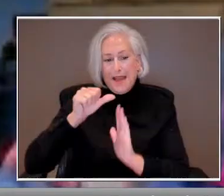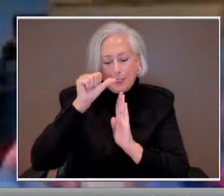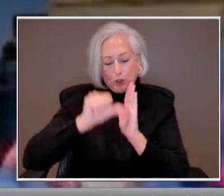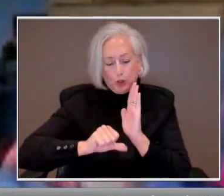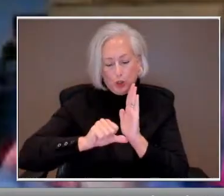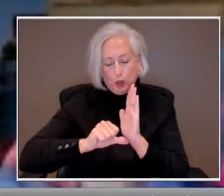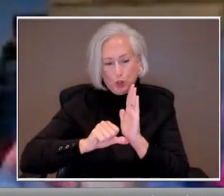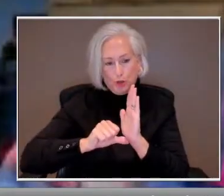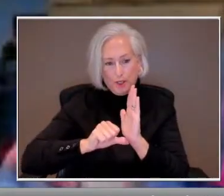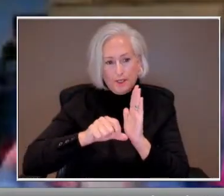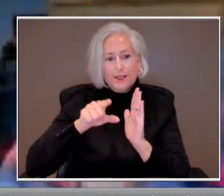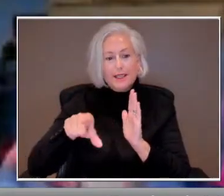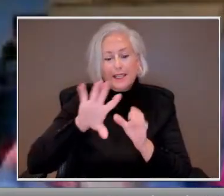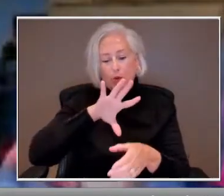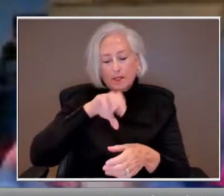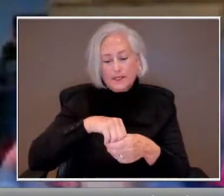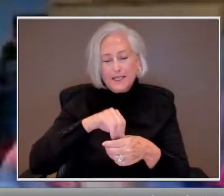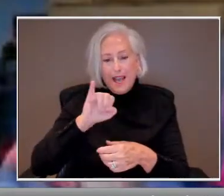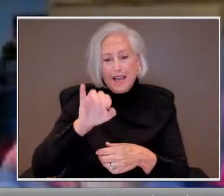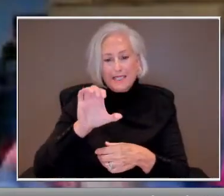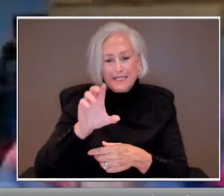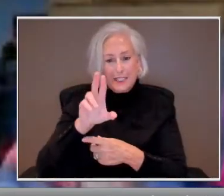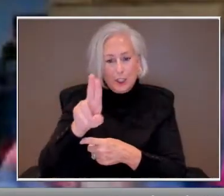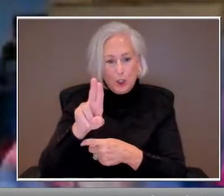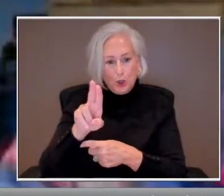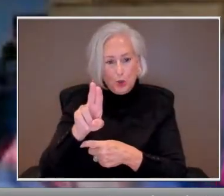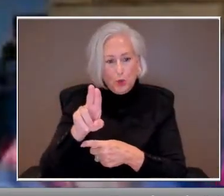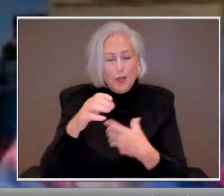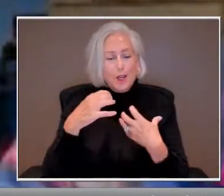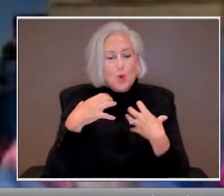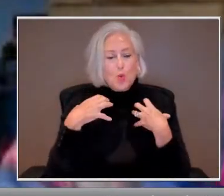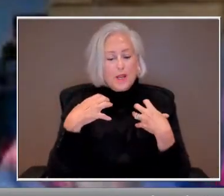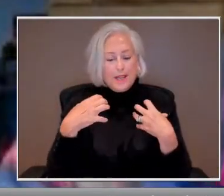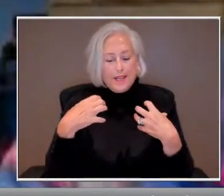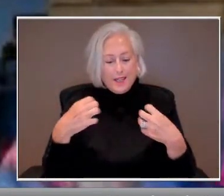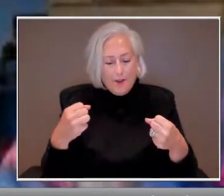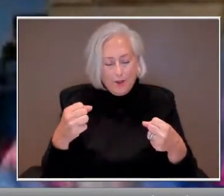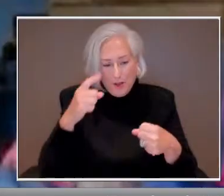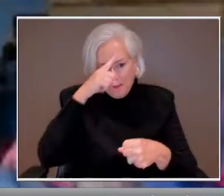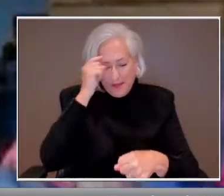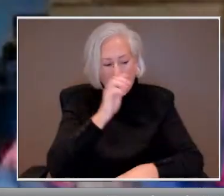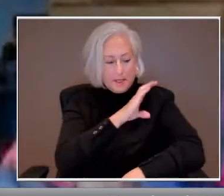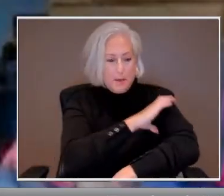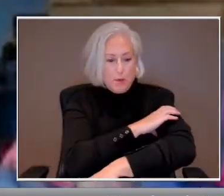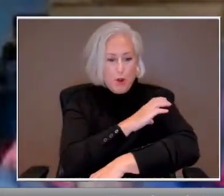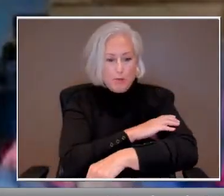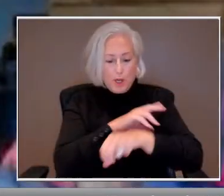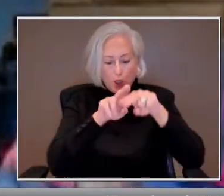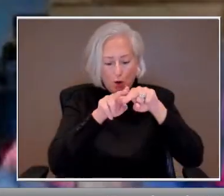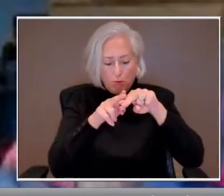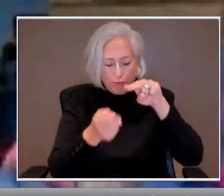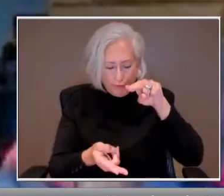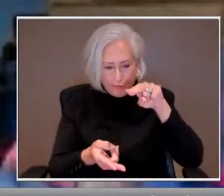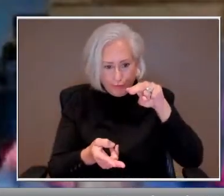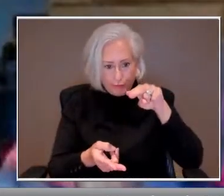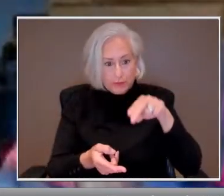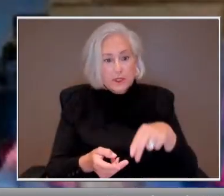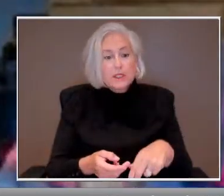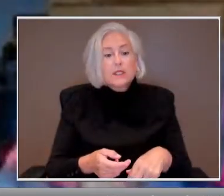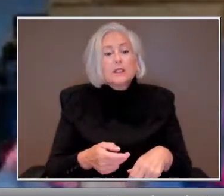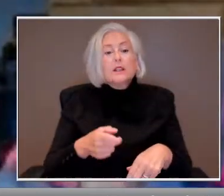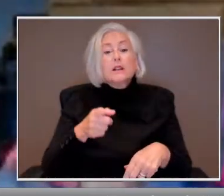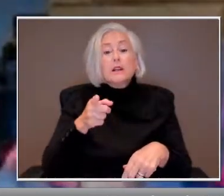ICU recovering from the back surgery because his blood pressure had fallen, and they had gotten him up to start his